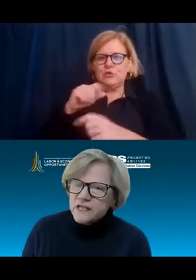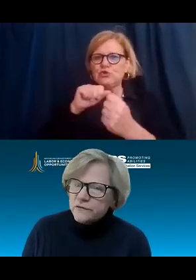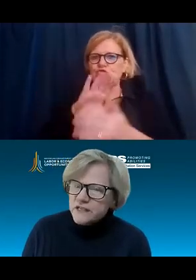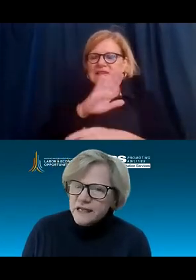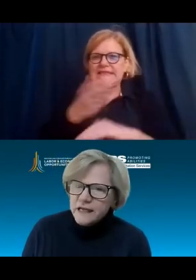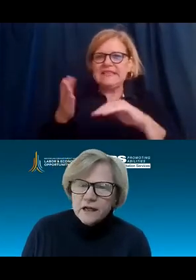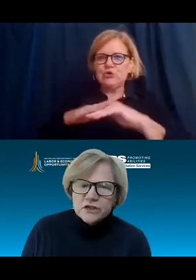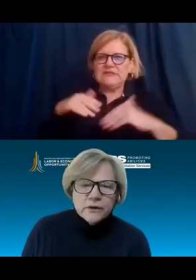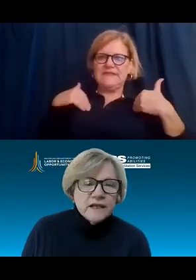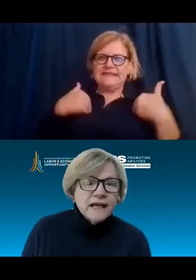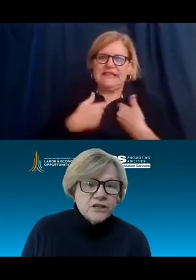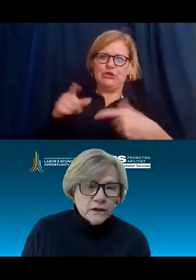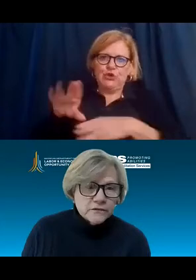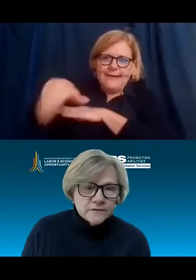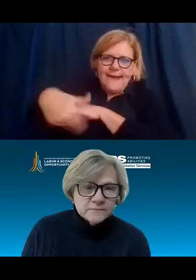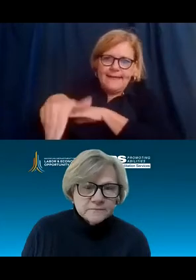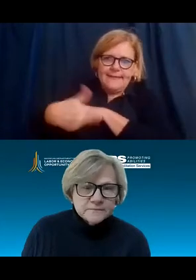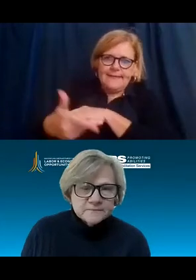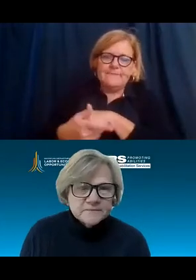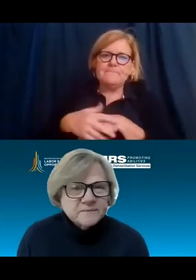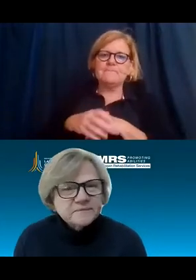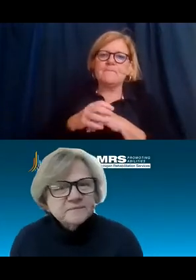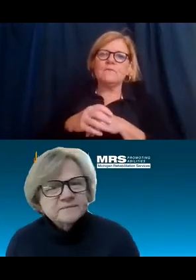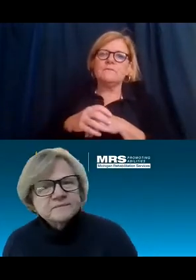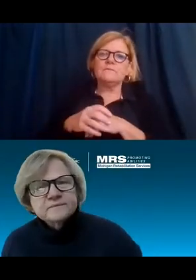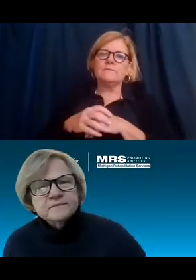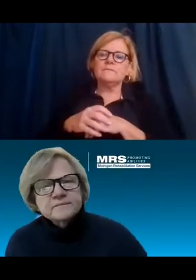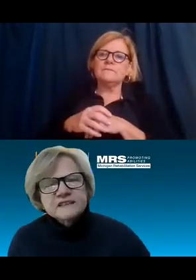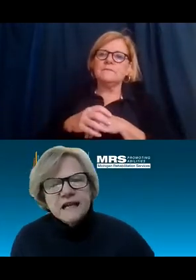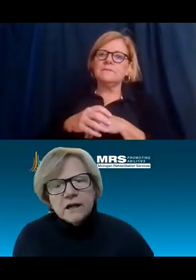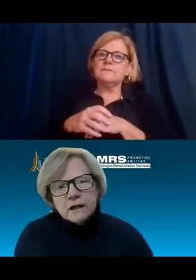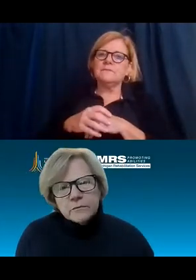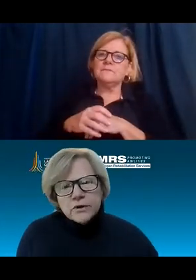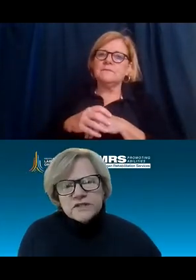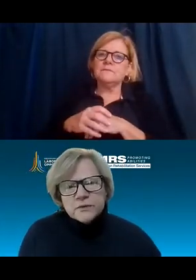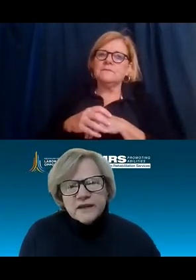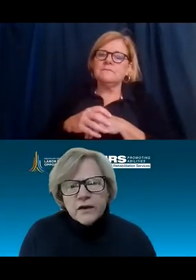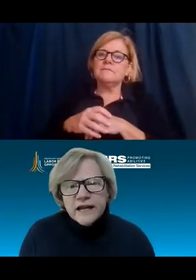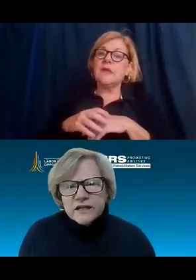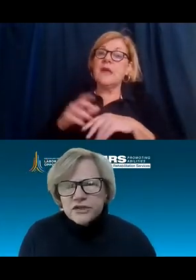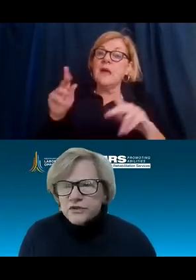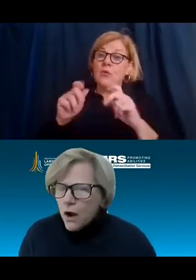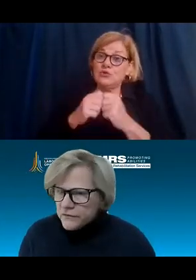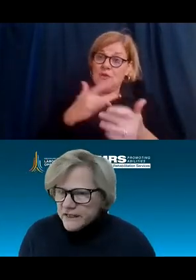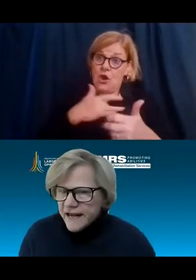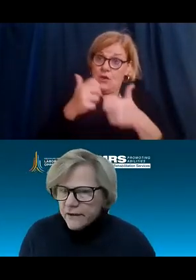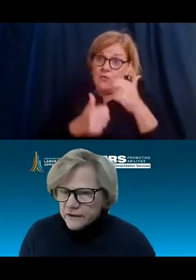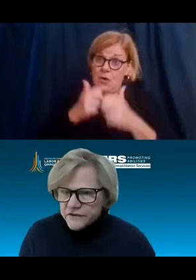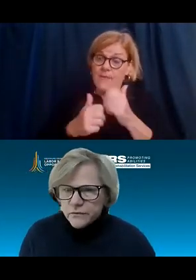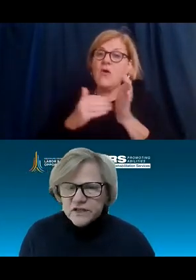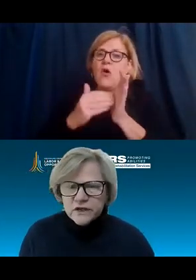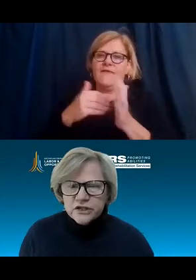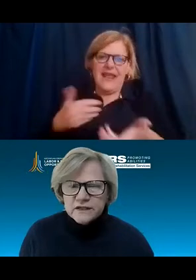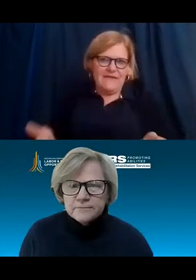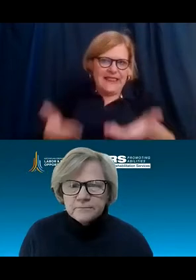increased fatigue during the night shift. Persons with cardiac issues often have